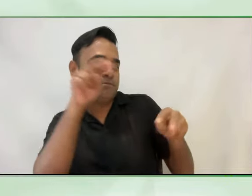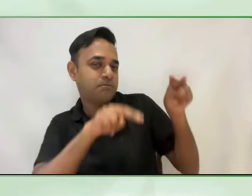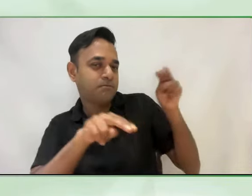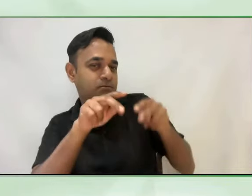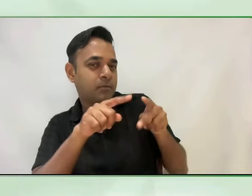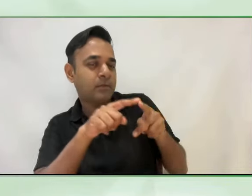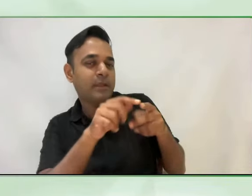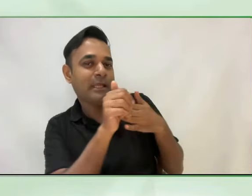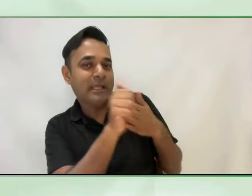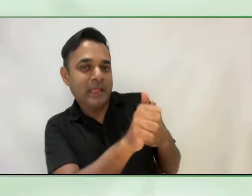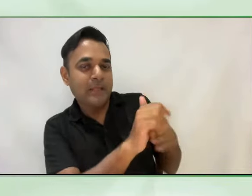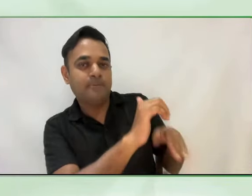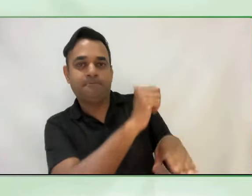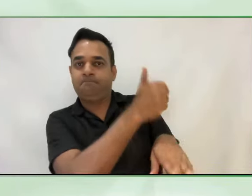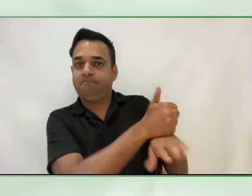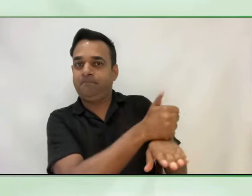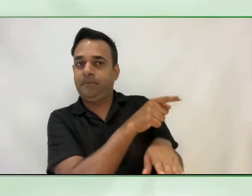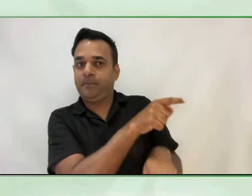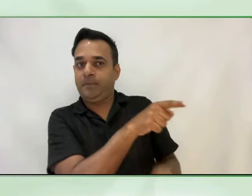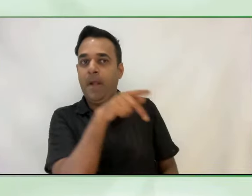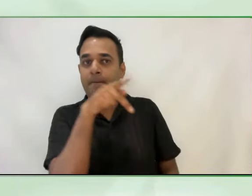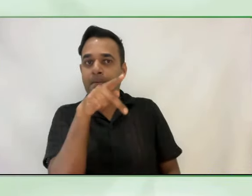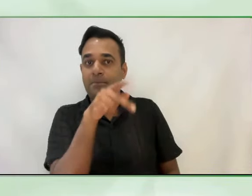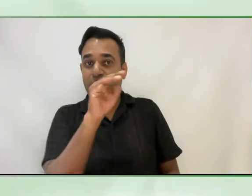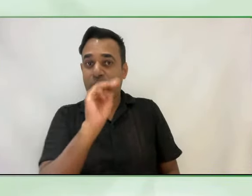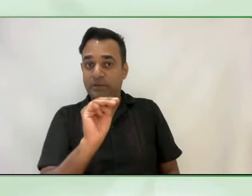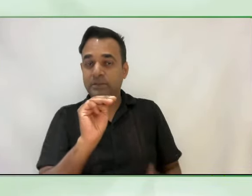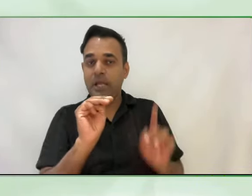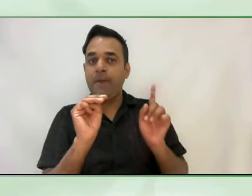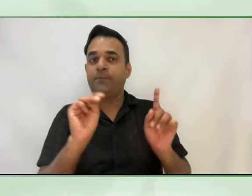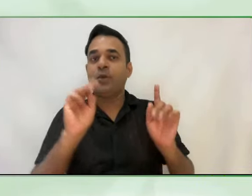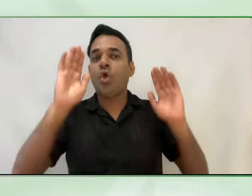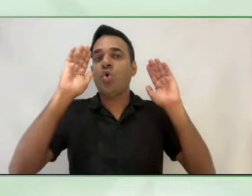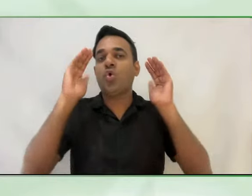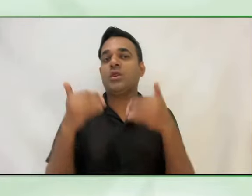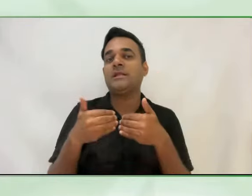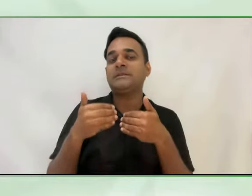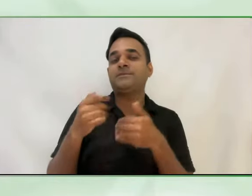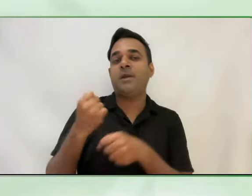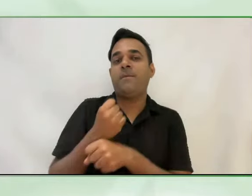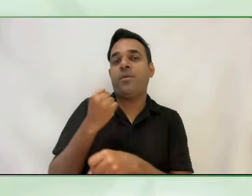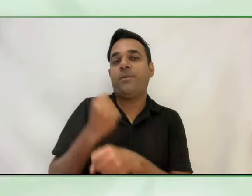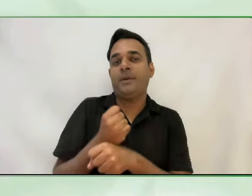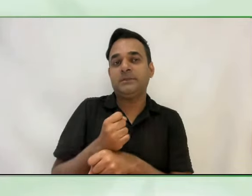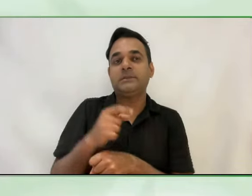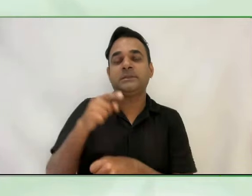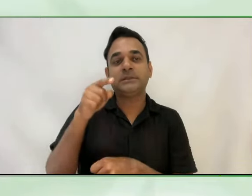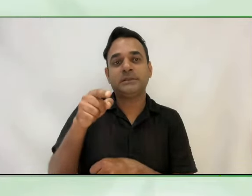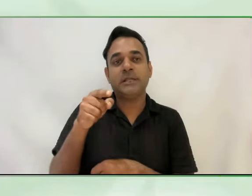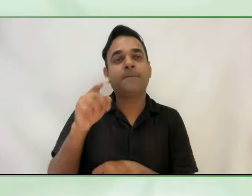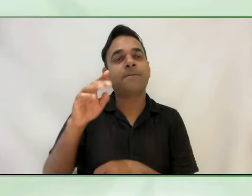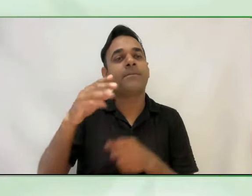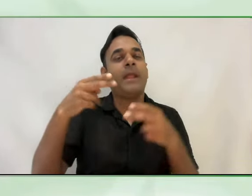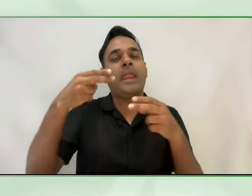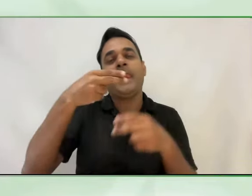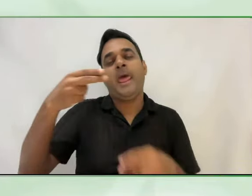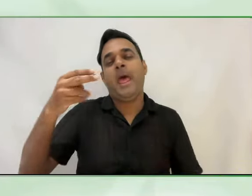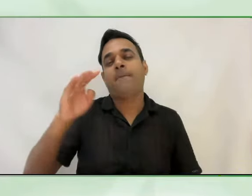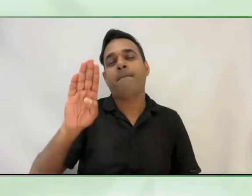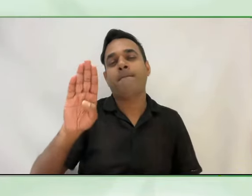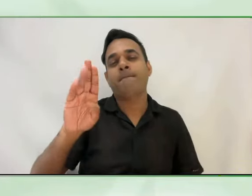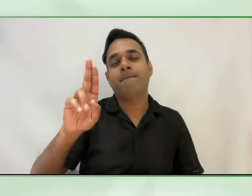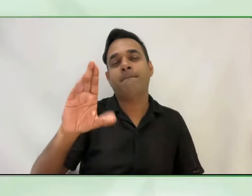How can benefits be changed? How can government initiatives be changed? We really managed to build the evidence to show that